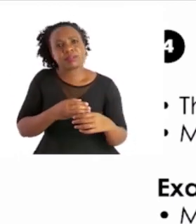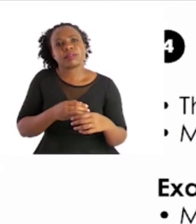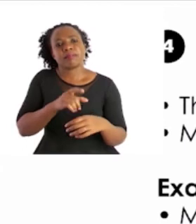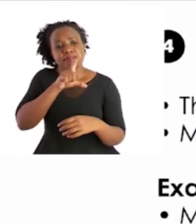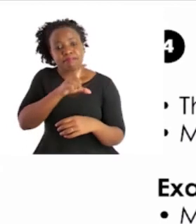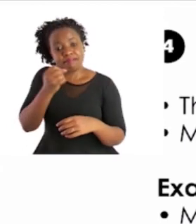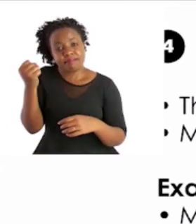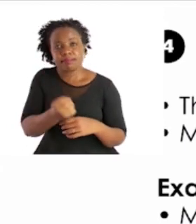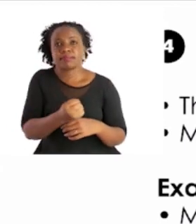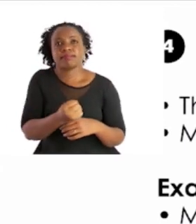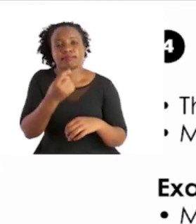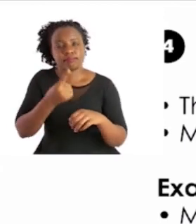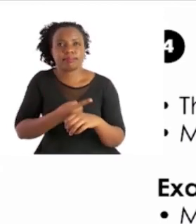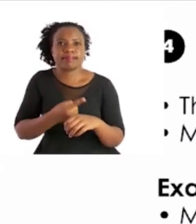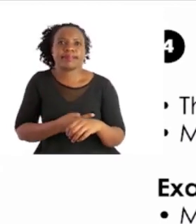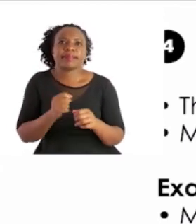capital letters.